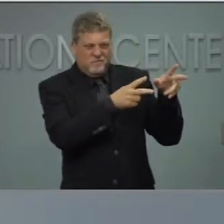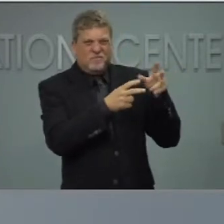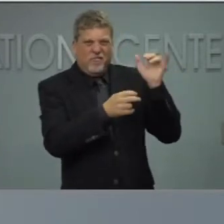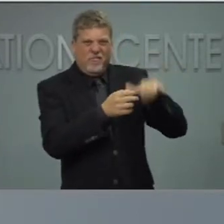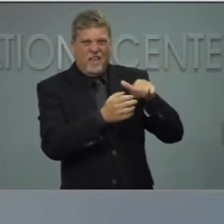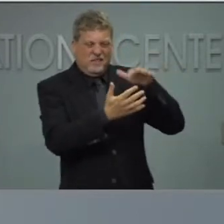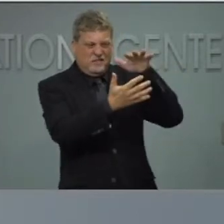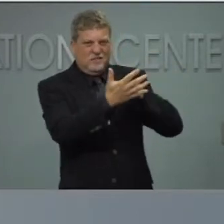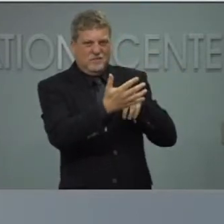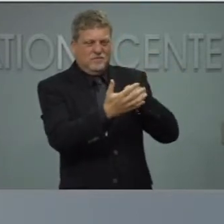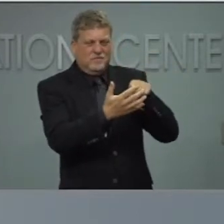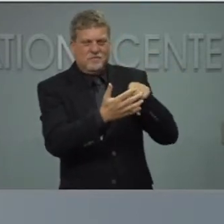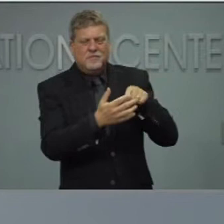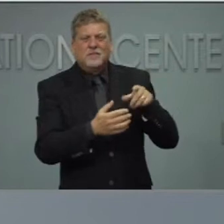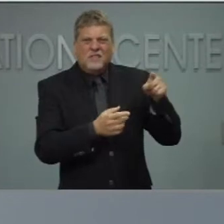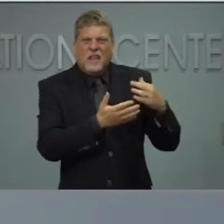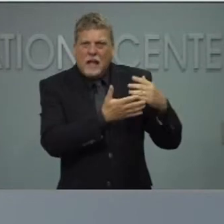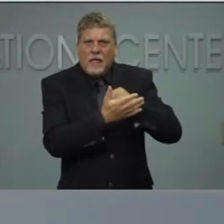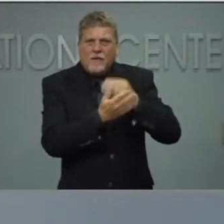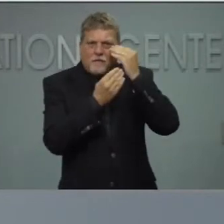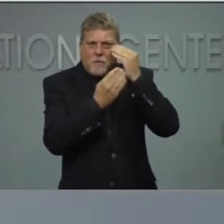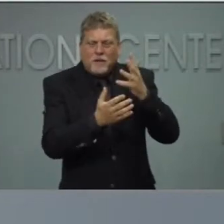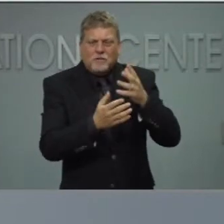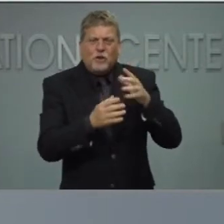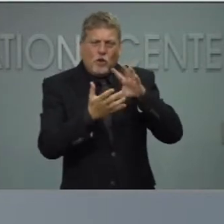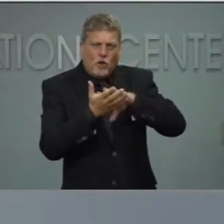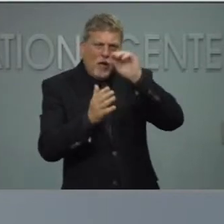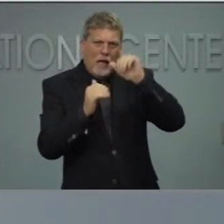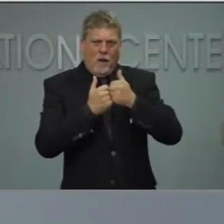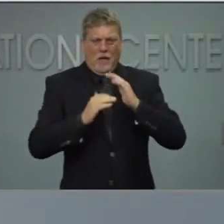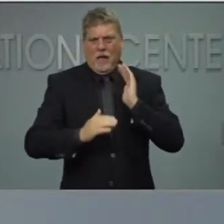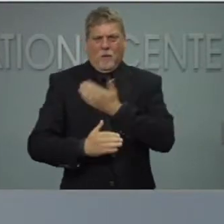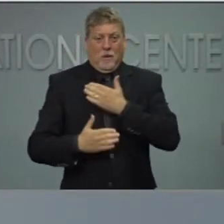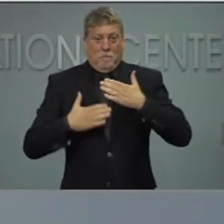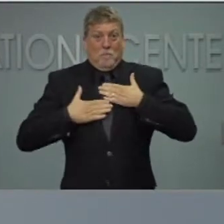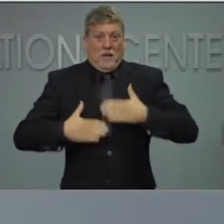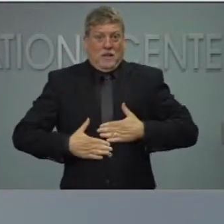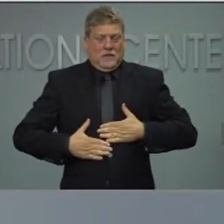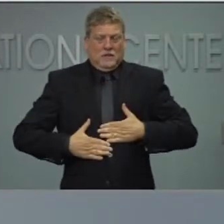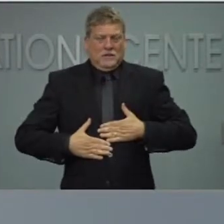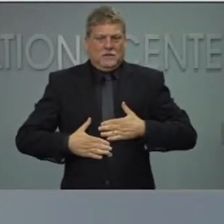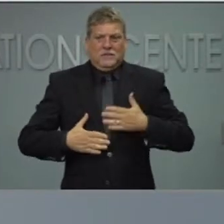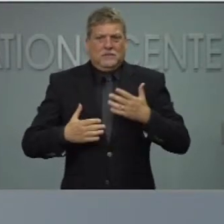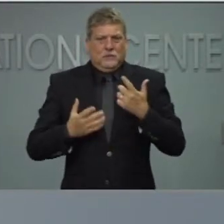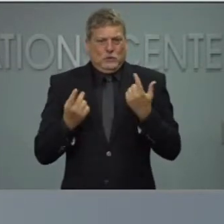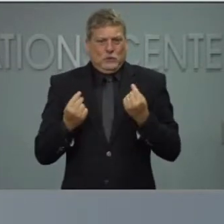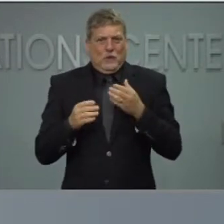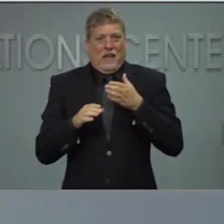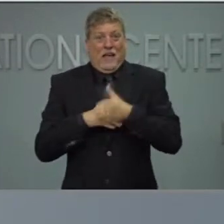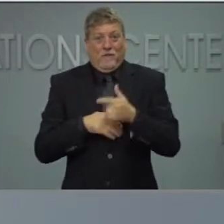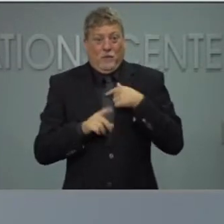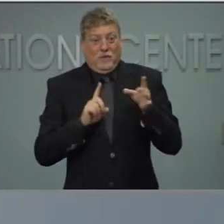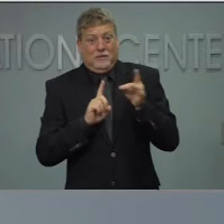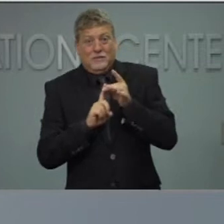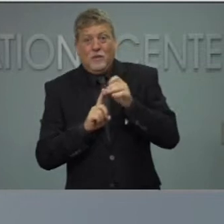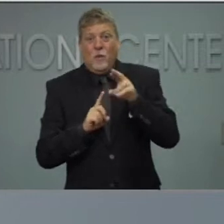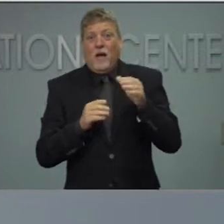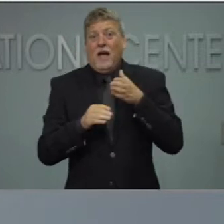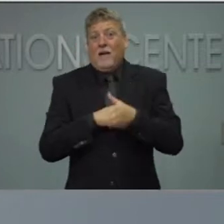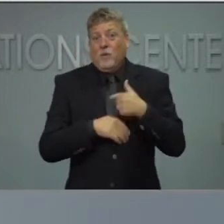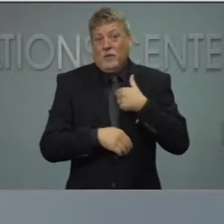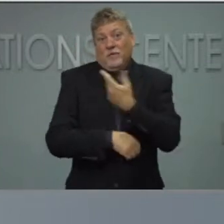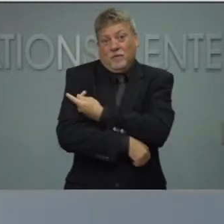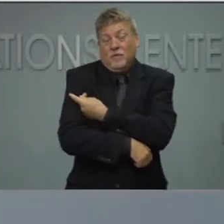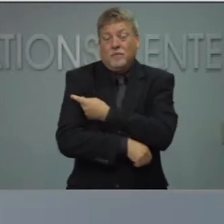know how is our immune system working and responding to COVID. Right now, what we know is that these vaccines are remarkably